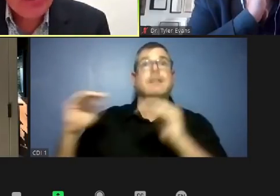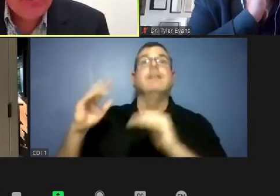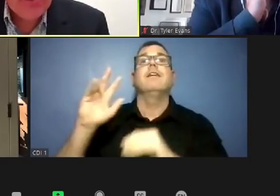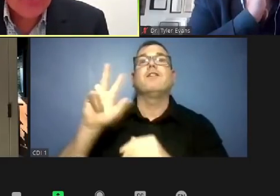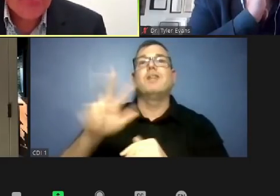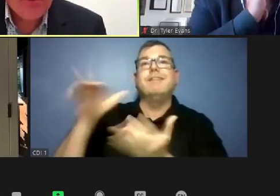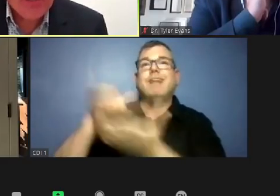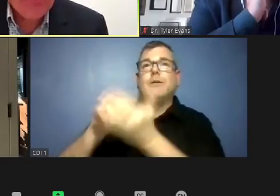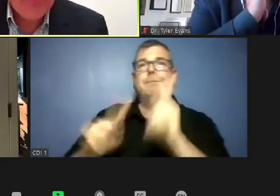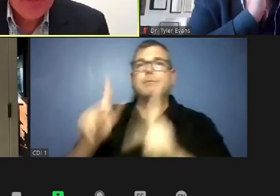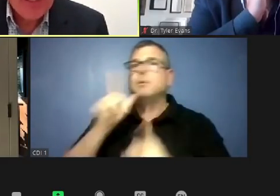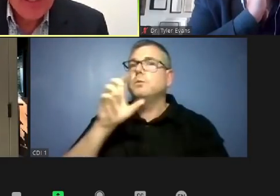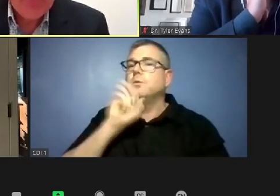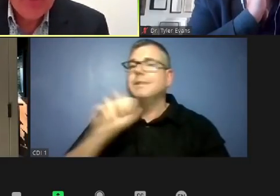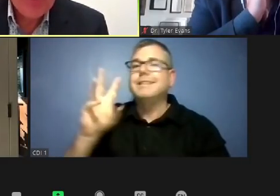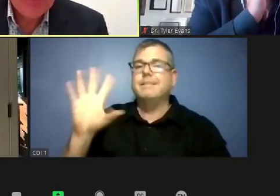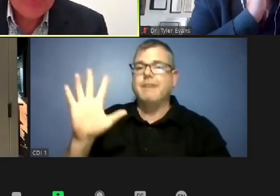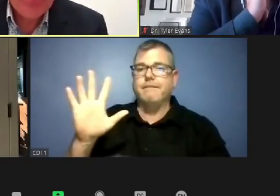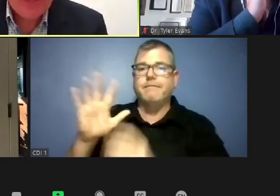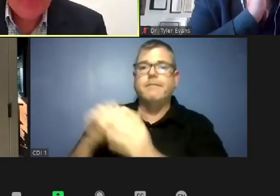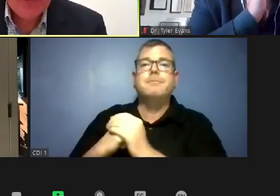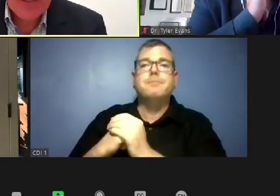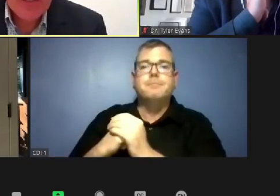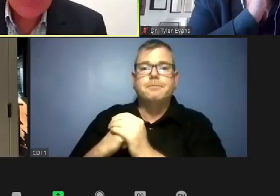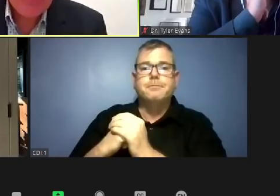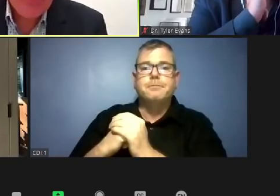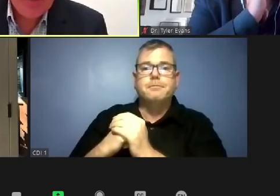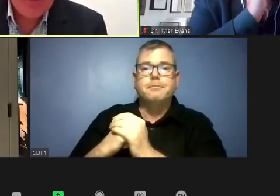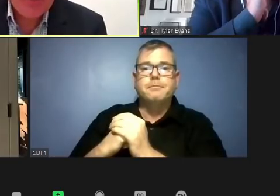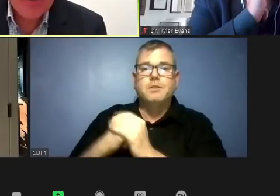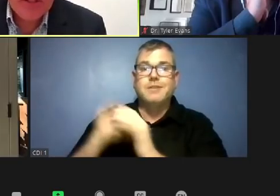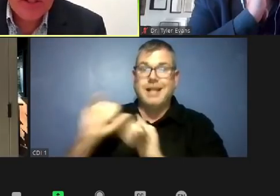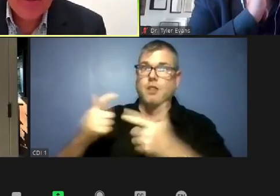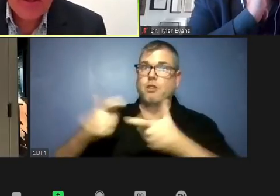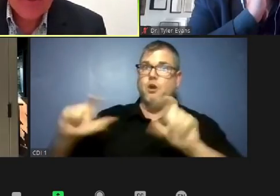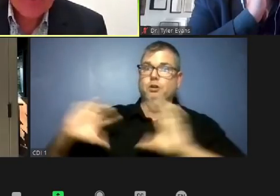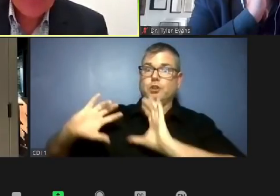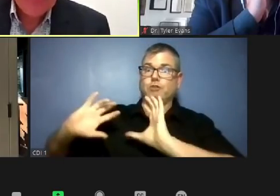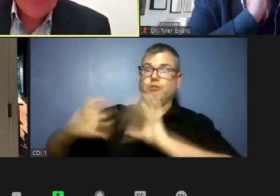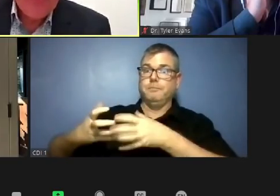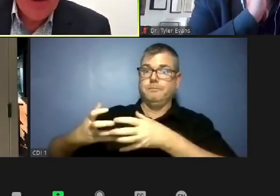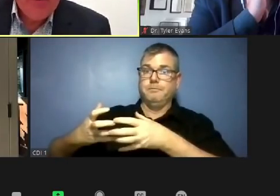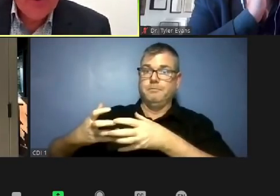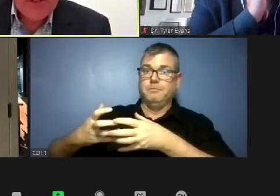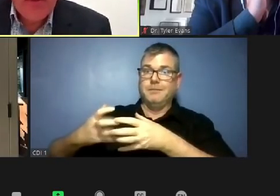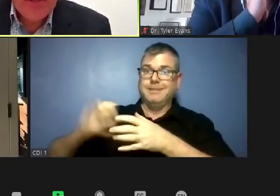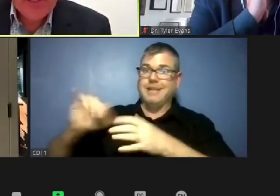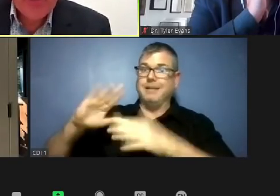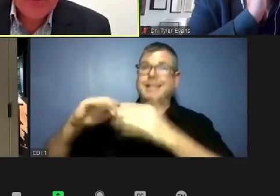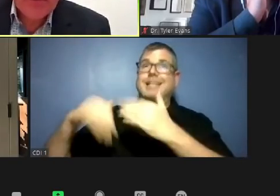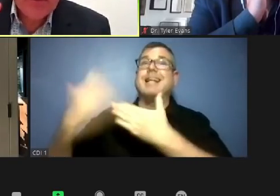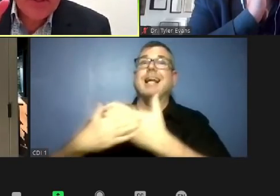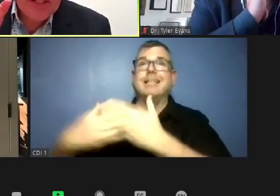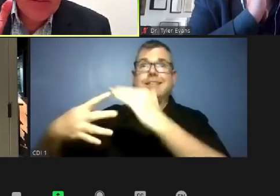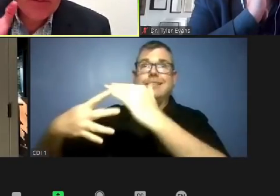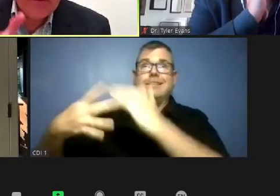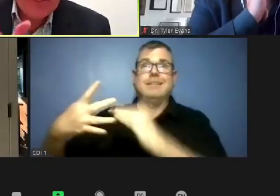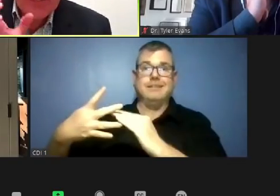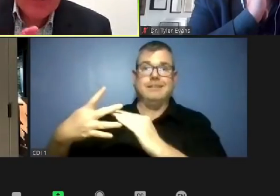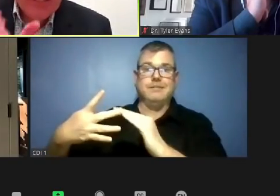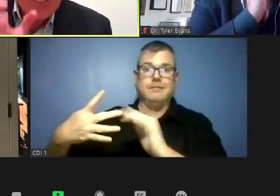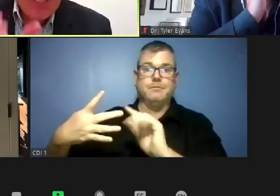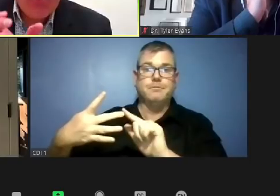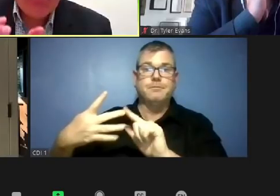much larger group. And that will be the next group to come online. So depending on our dosage, the amount of doses we receive will